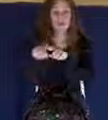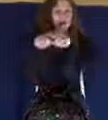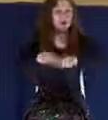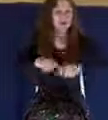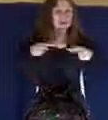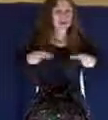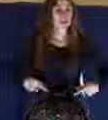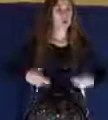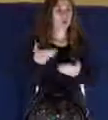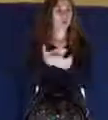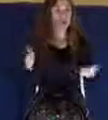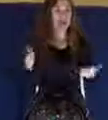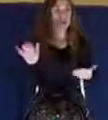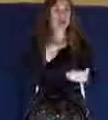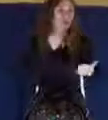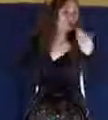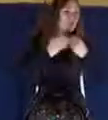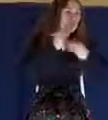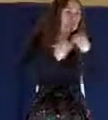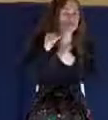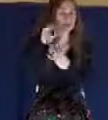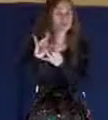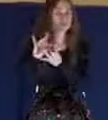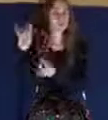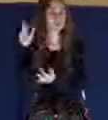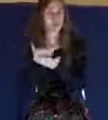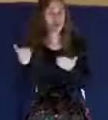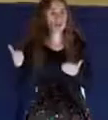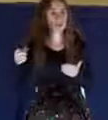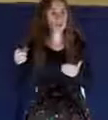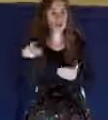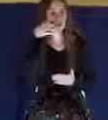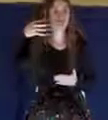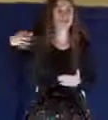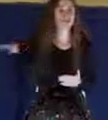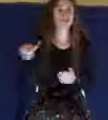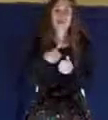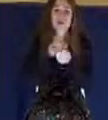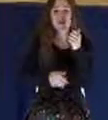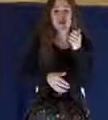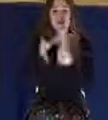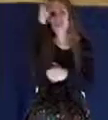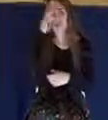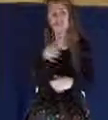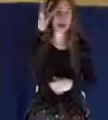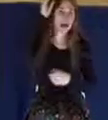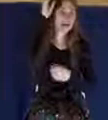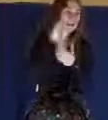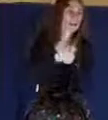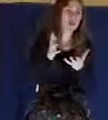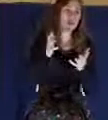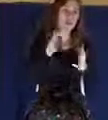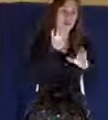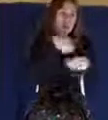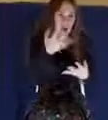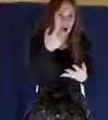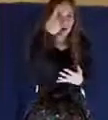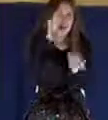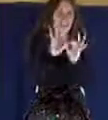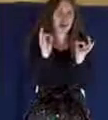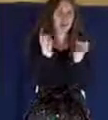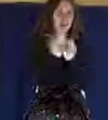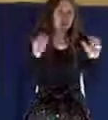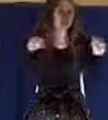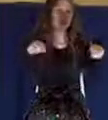about bread on the table. Of course, every father or husband wants to provide for his family. But we must never do it at